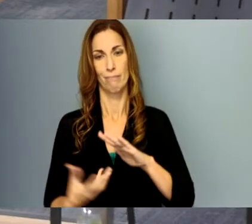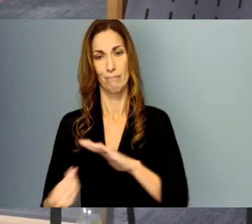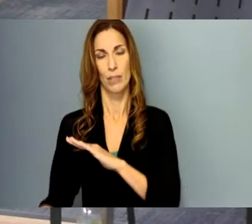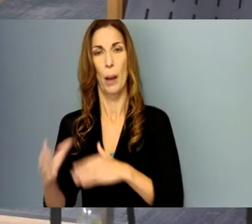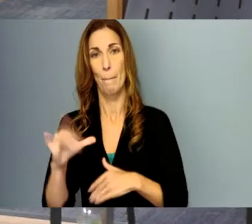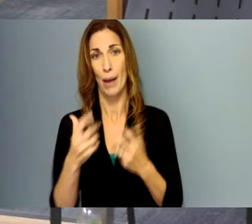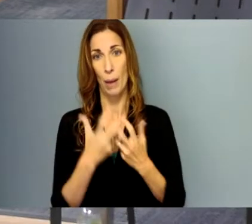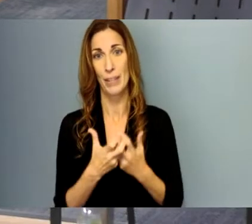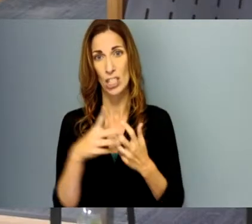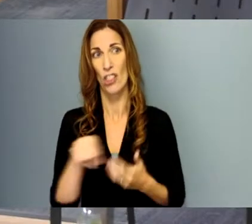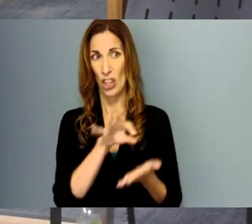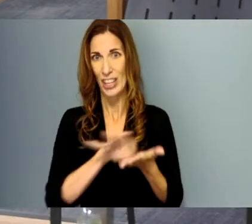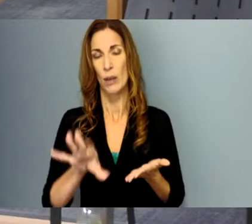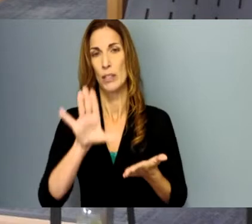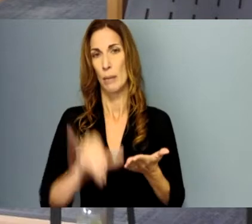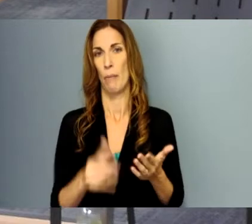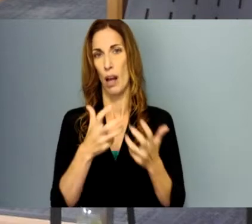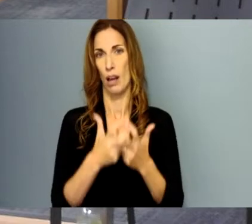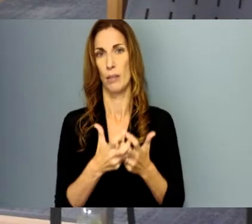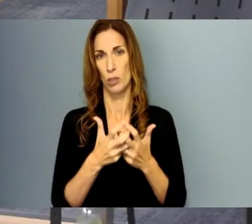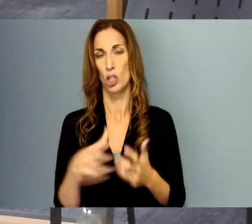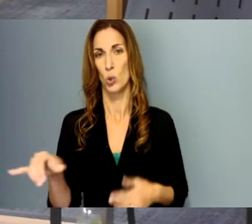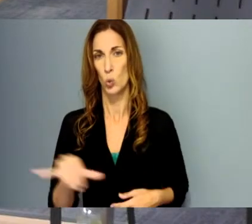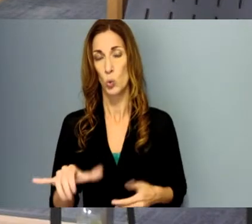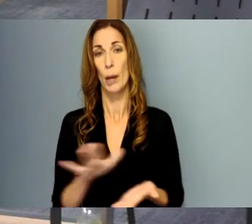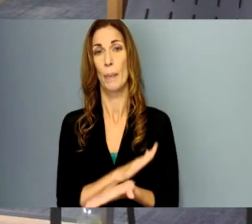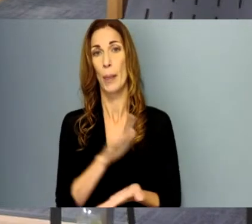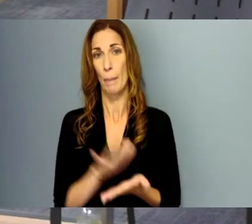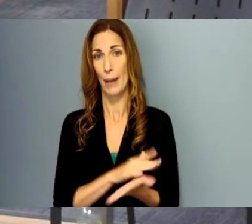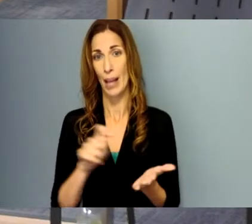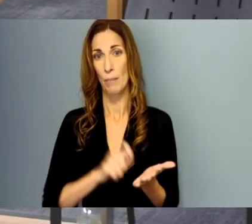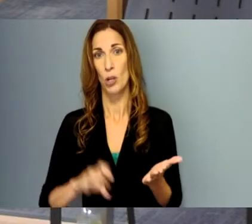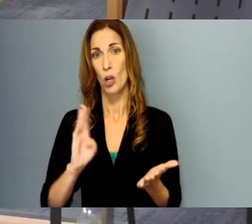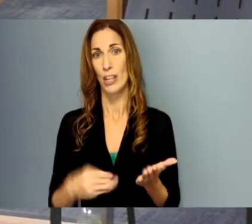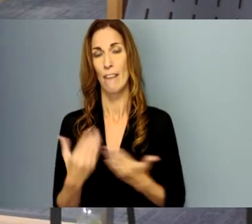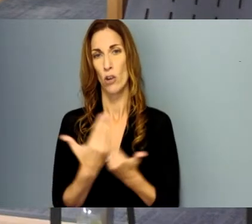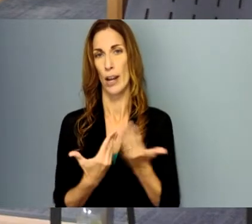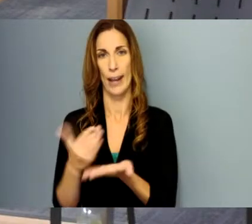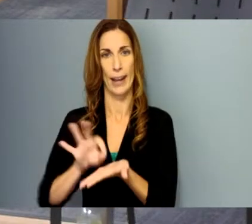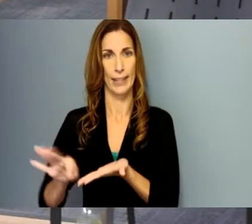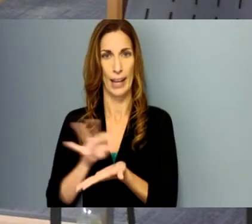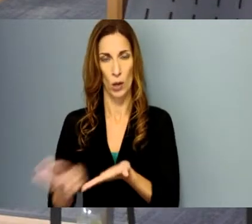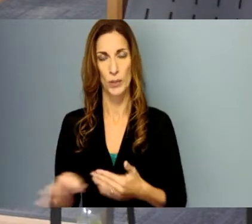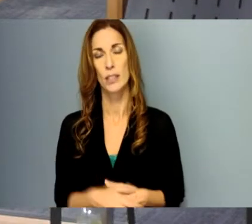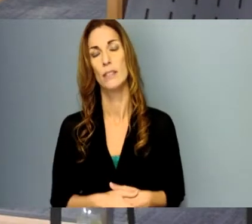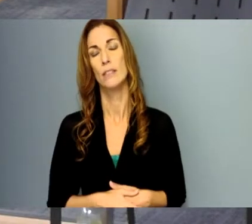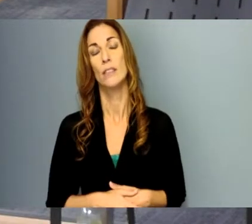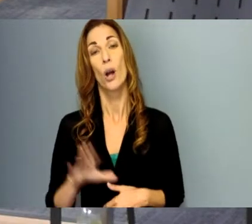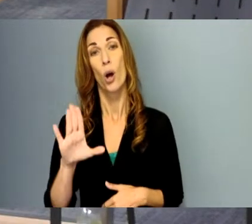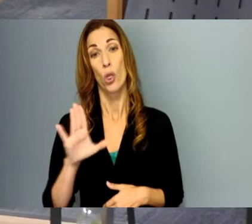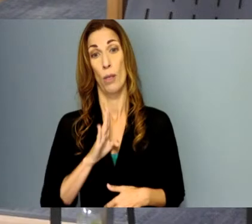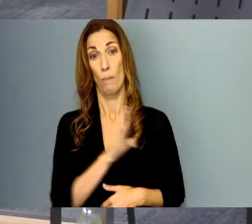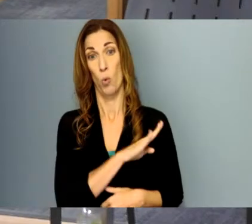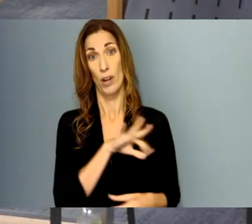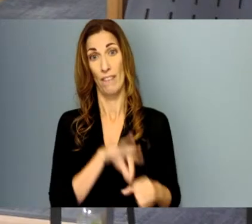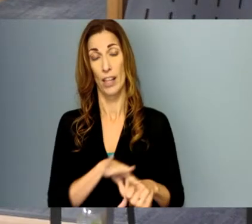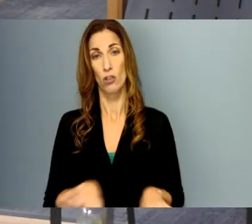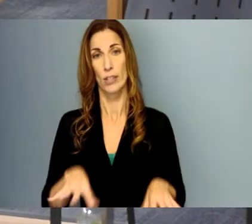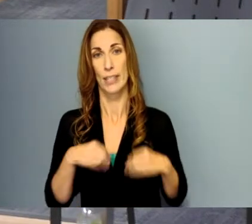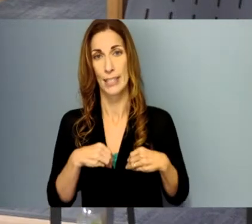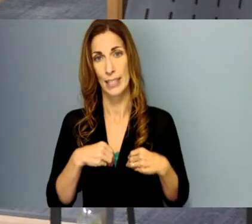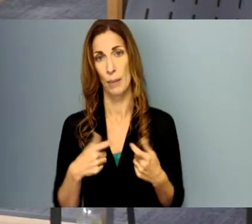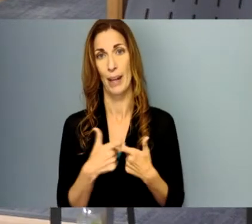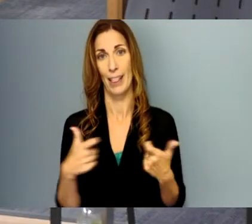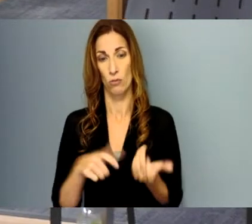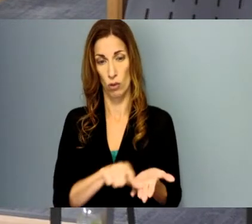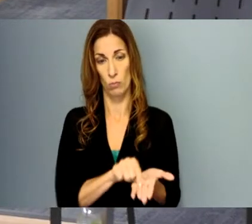are counted by the machines, but the paper ballots are never hand counted. The Board of Elections accepts electronic